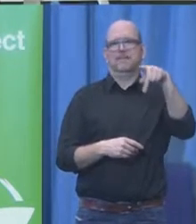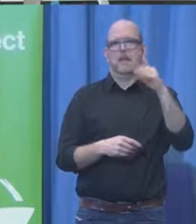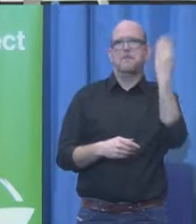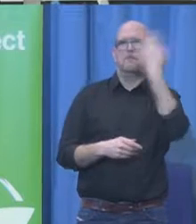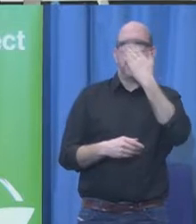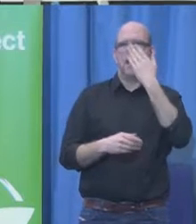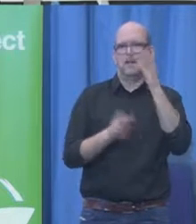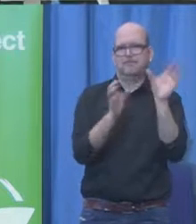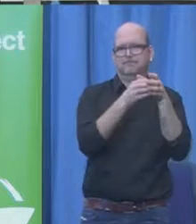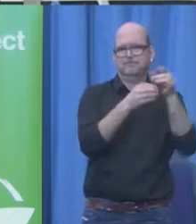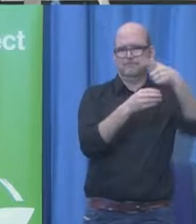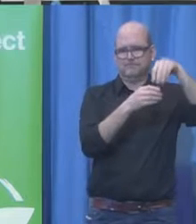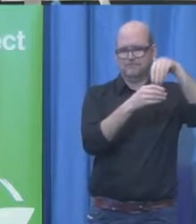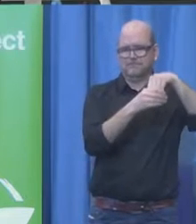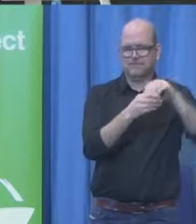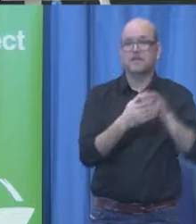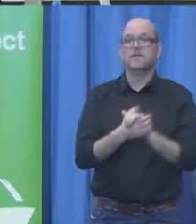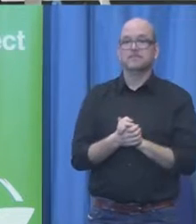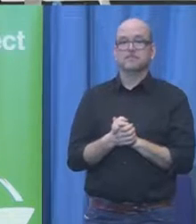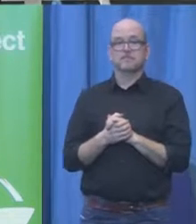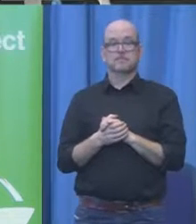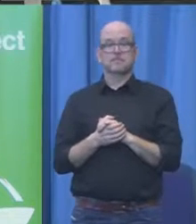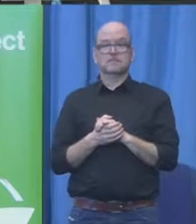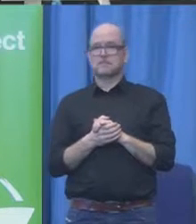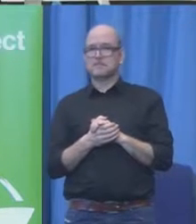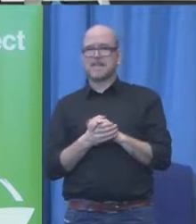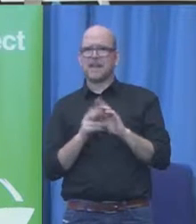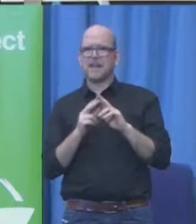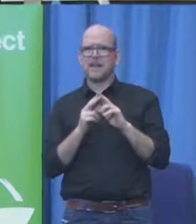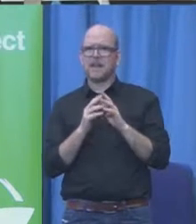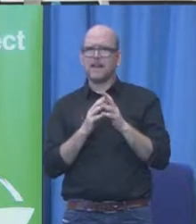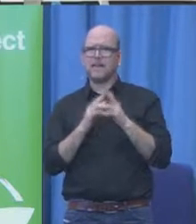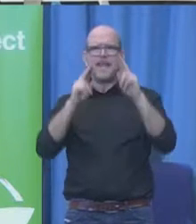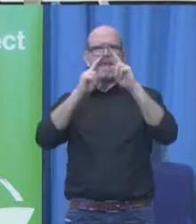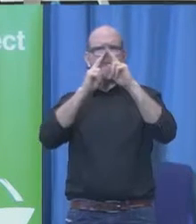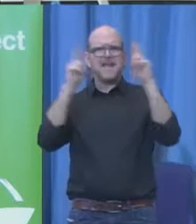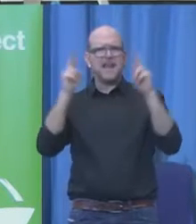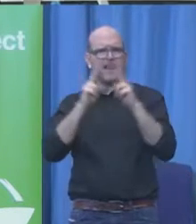and in my work I've also